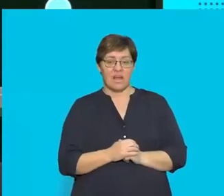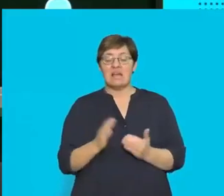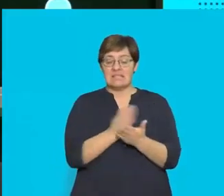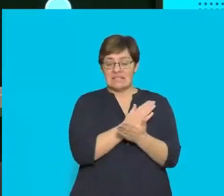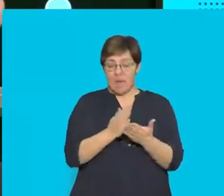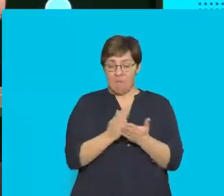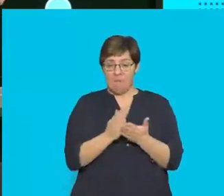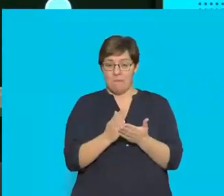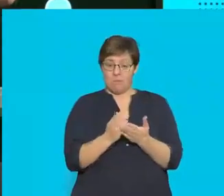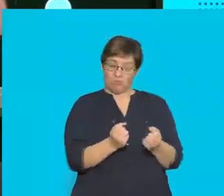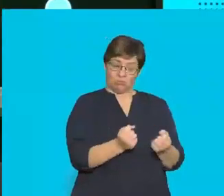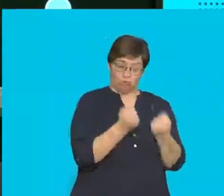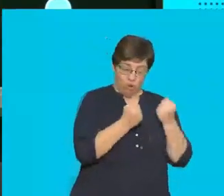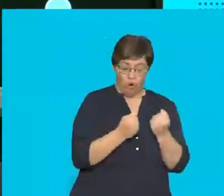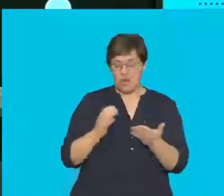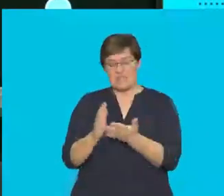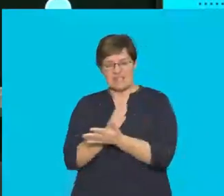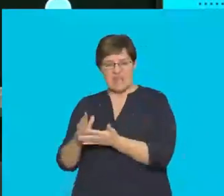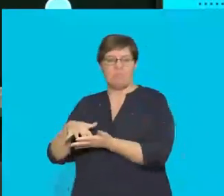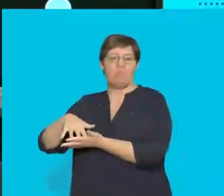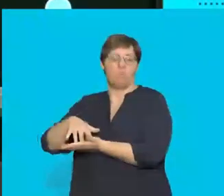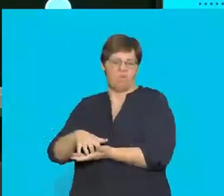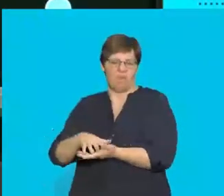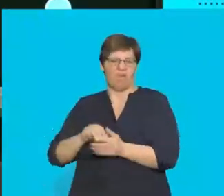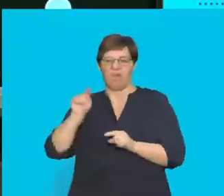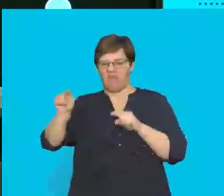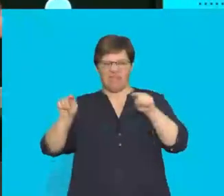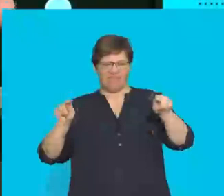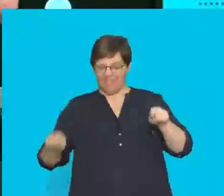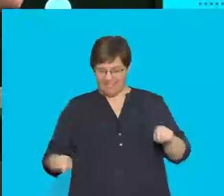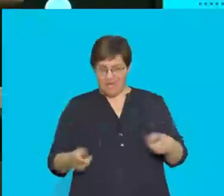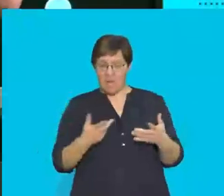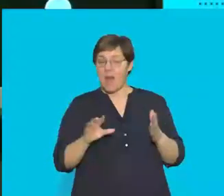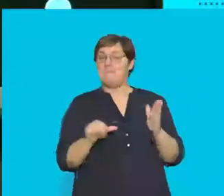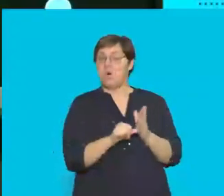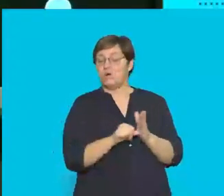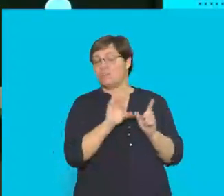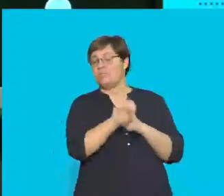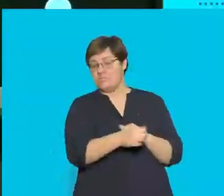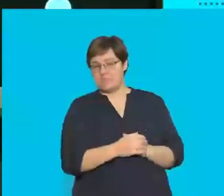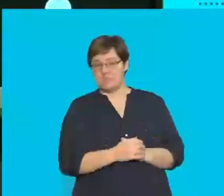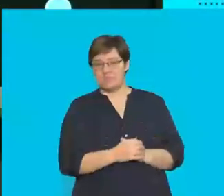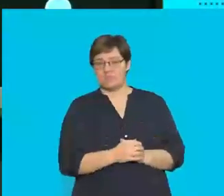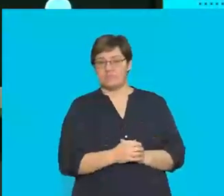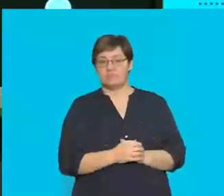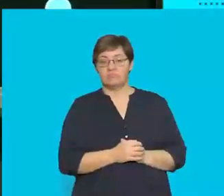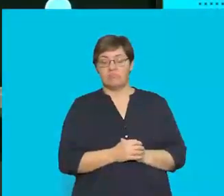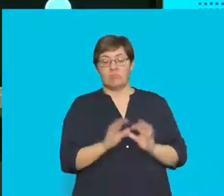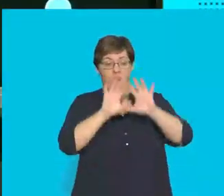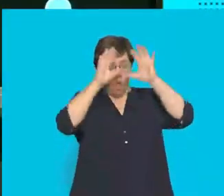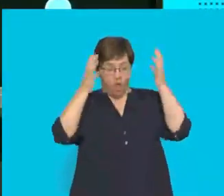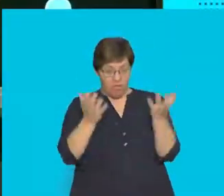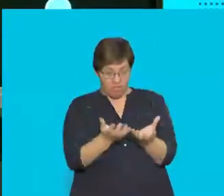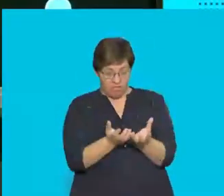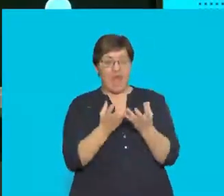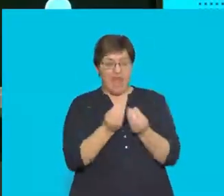other places, and we recognize it's really important. In fact, around the Earth, there is a magnetic field. And